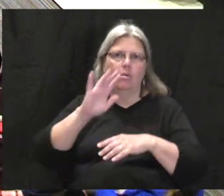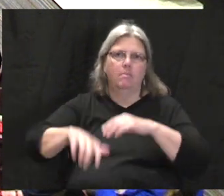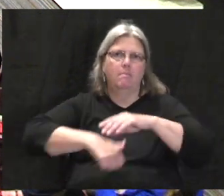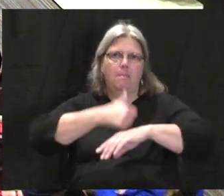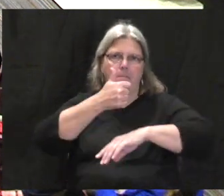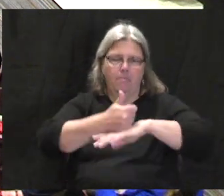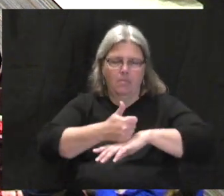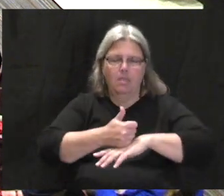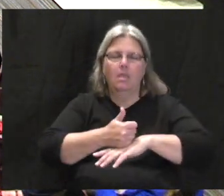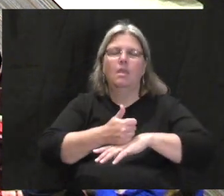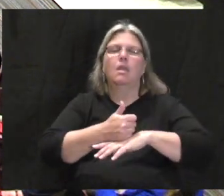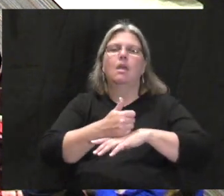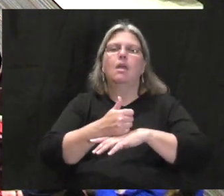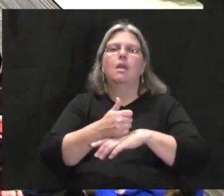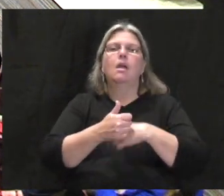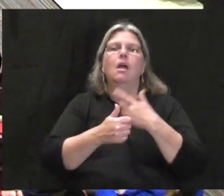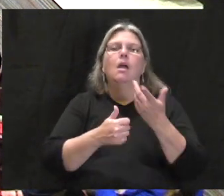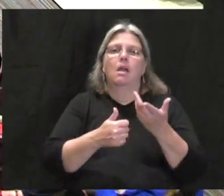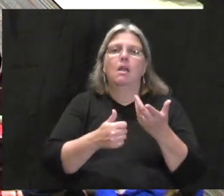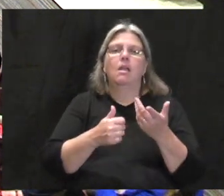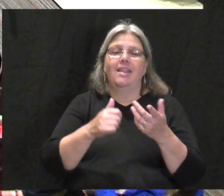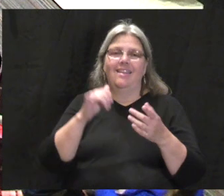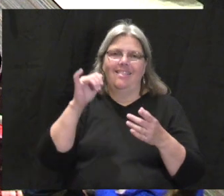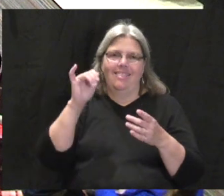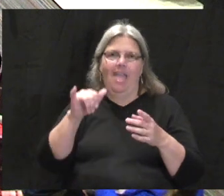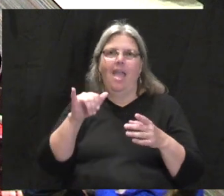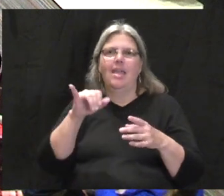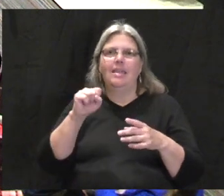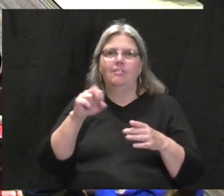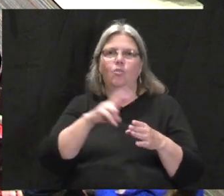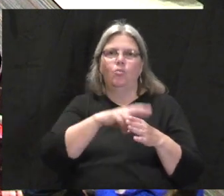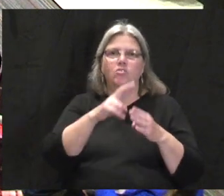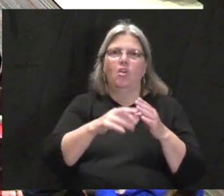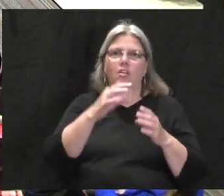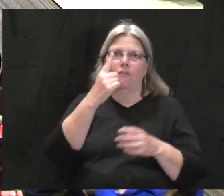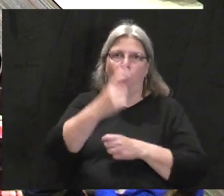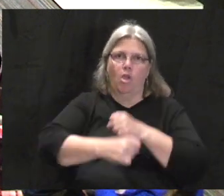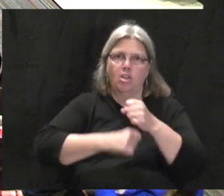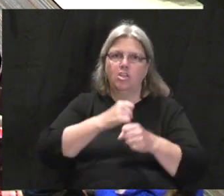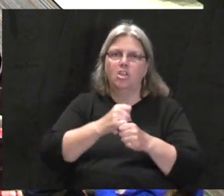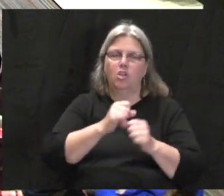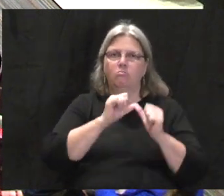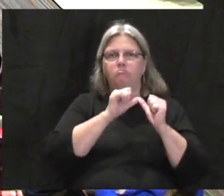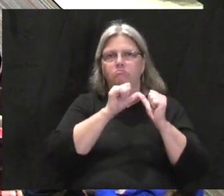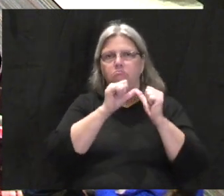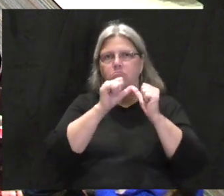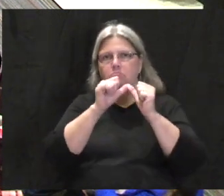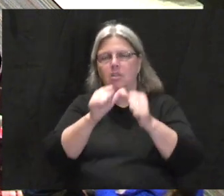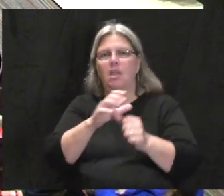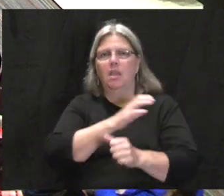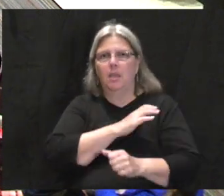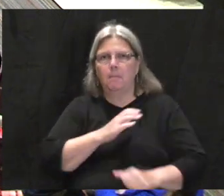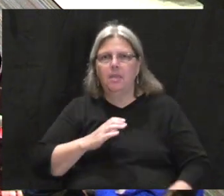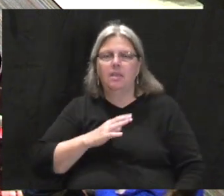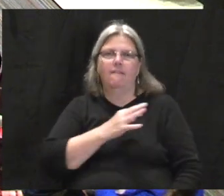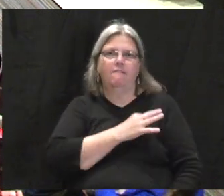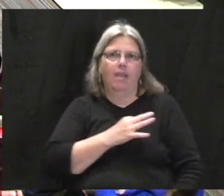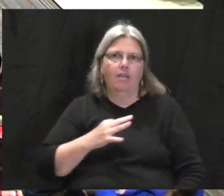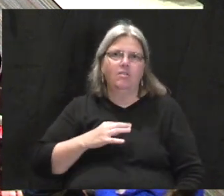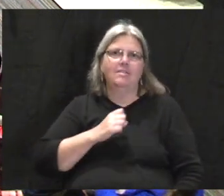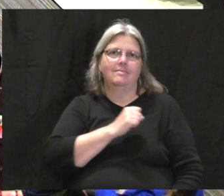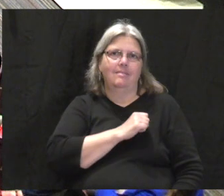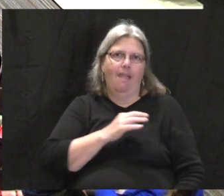community stakeholders and parents who got together and look at our current practices, our current guidelines, and propose